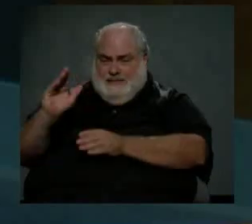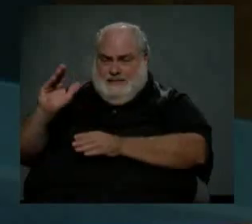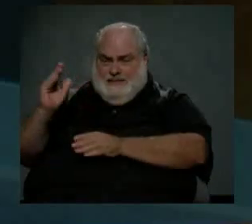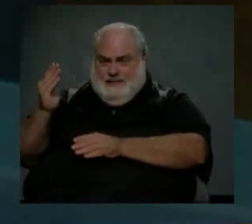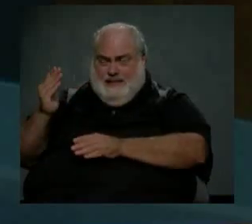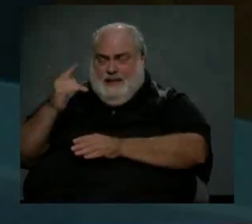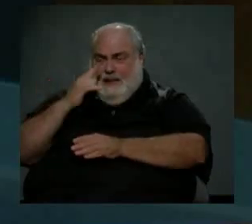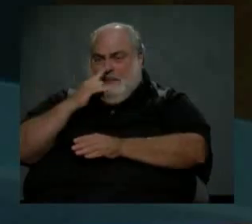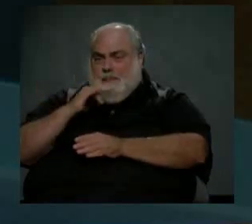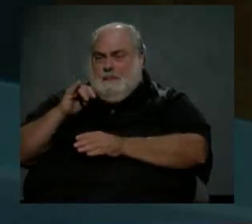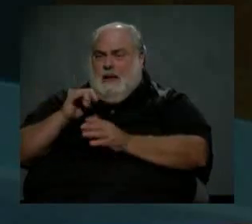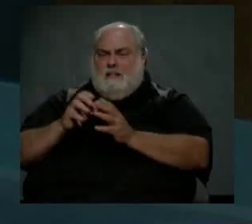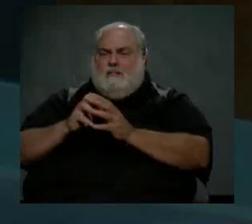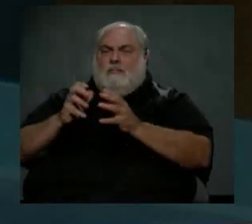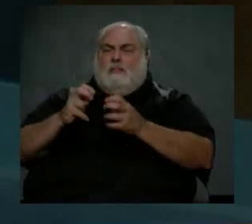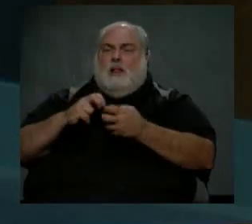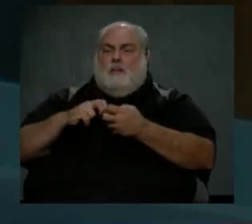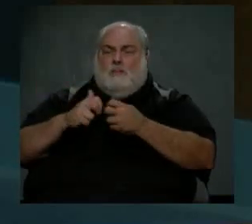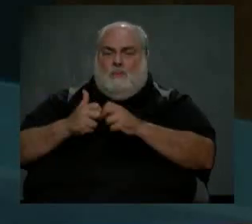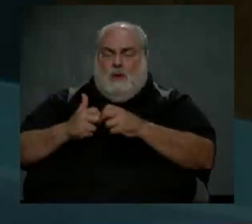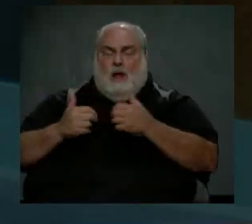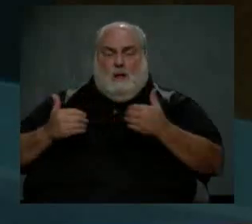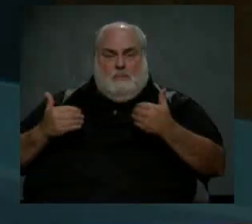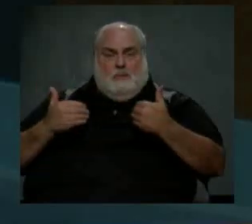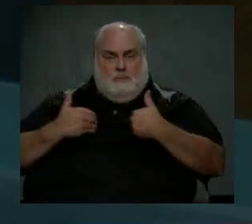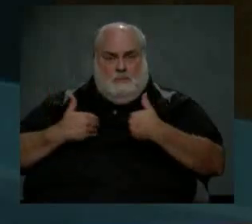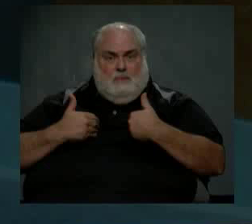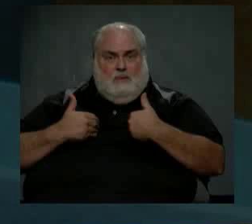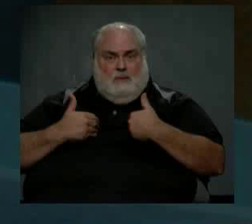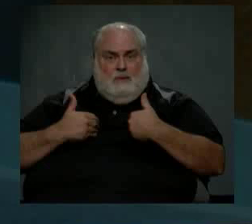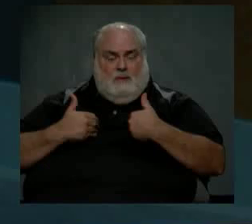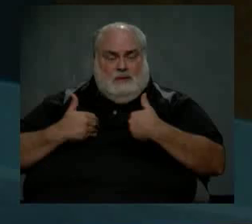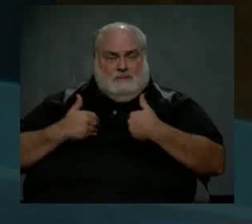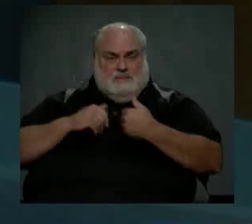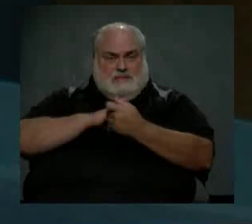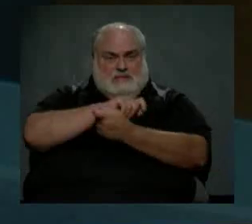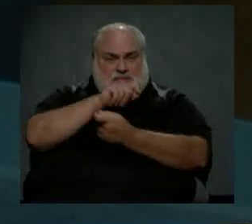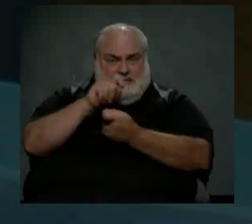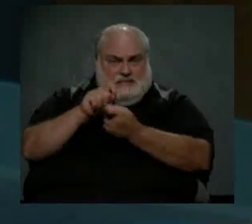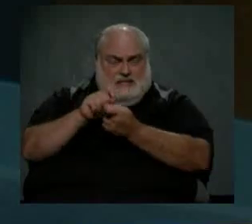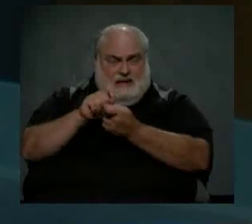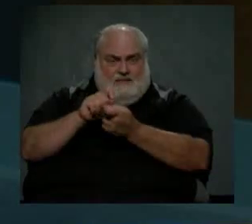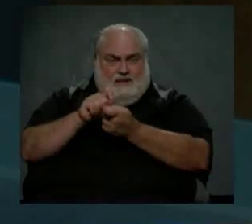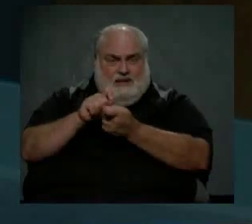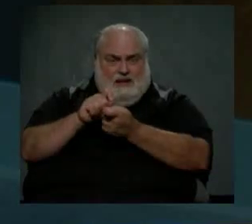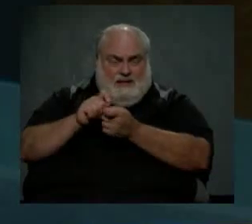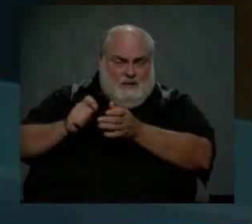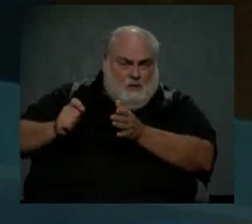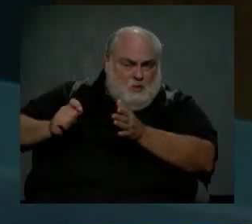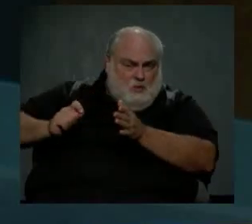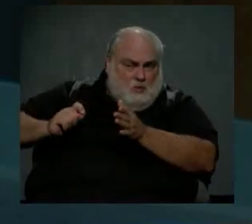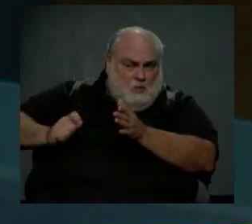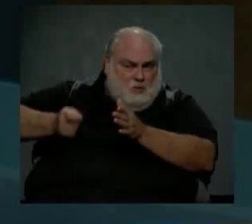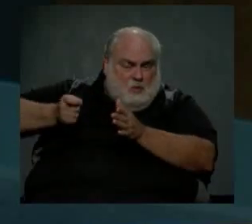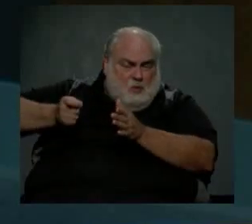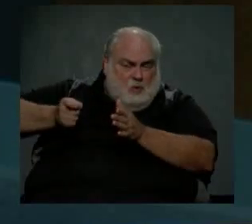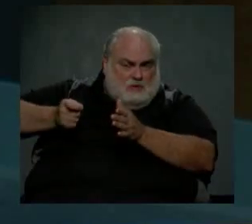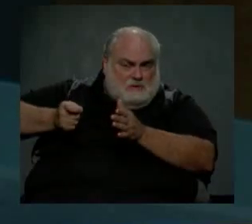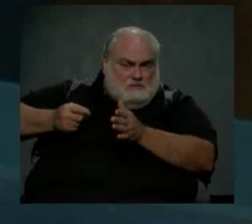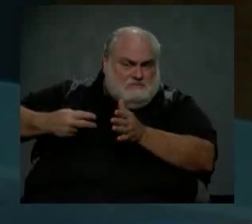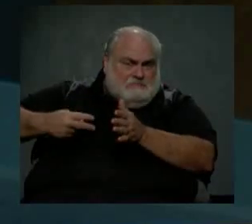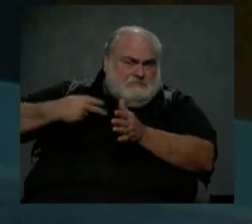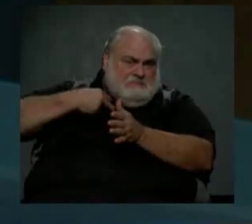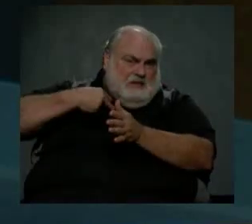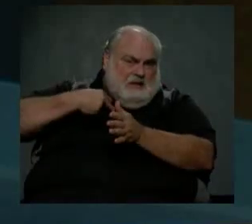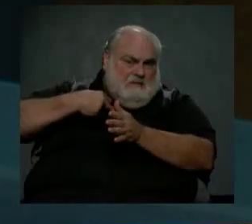just lots of problems with people, particularly the courts tying up the records